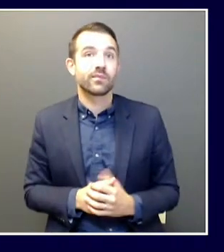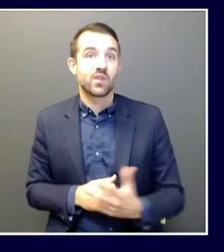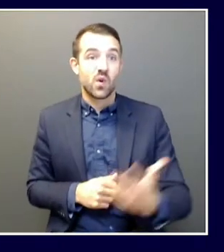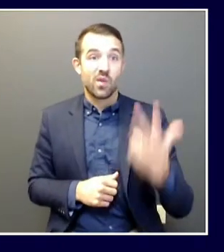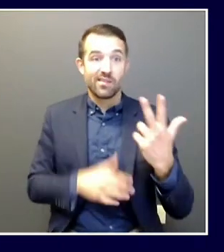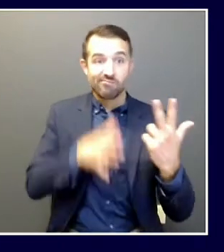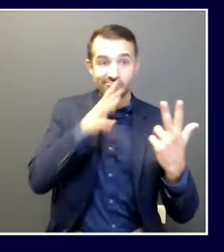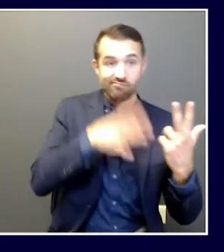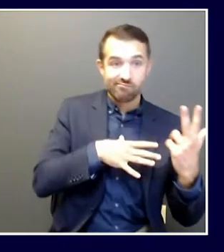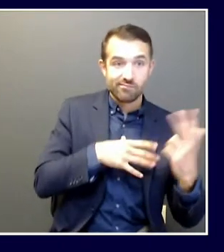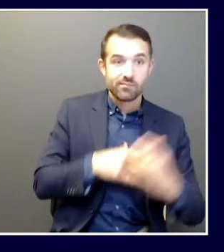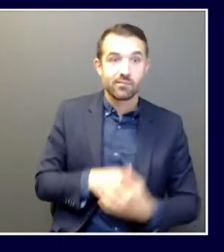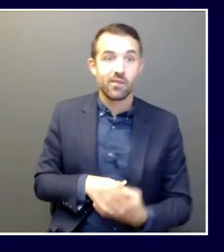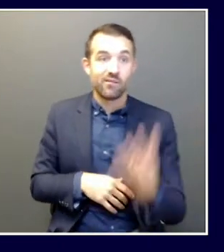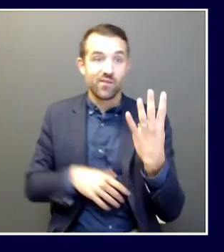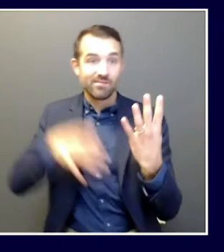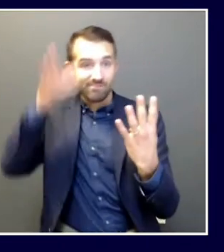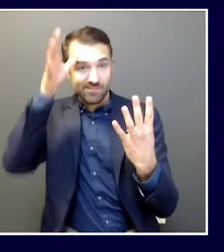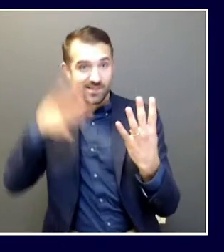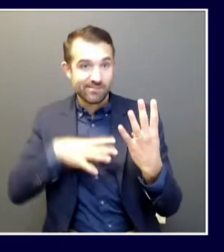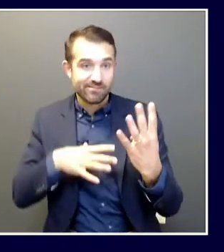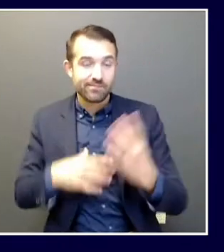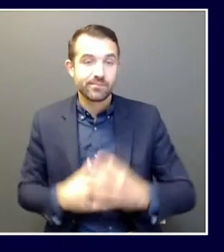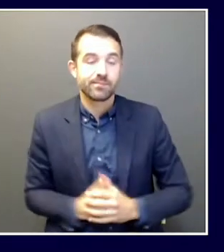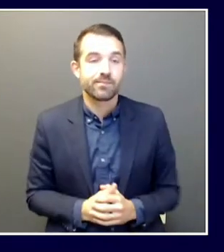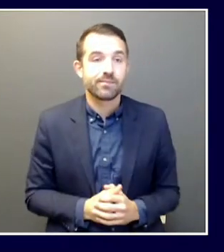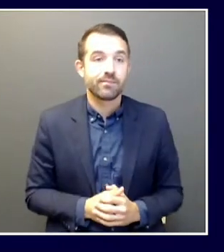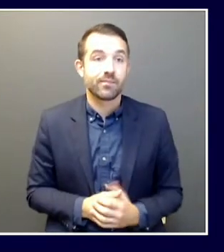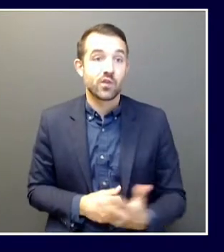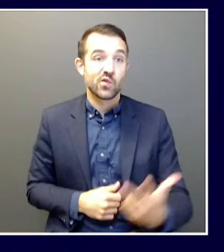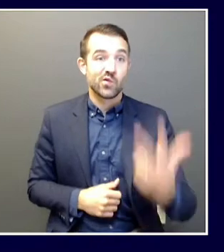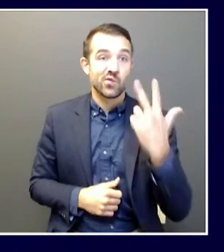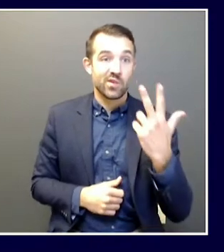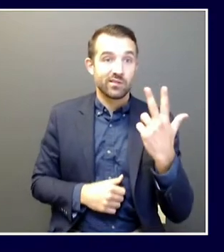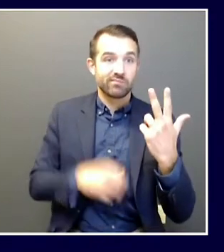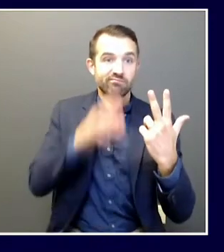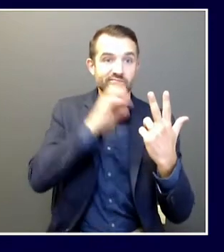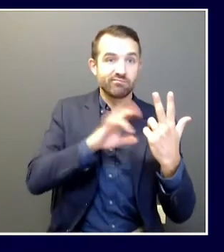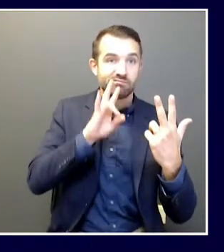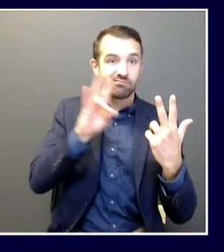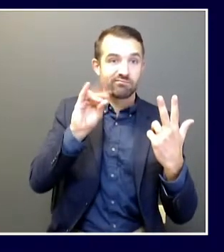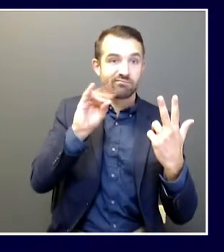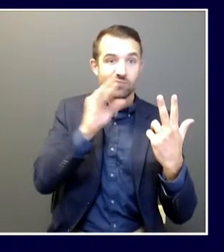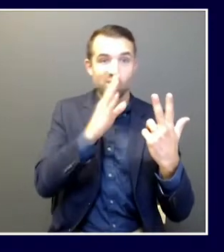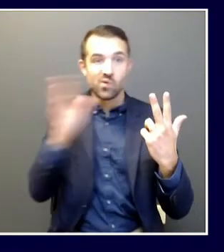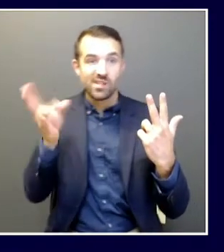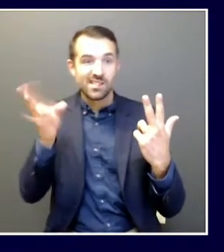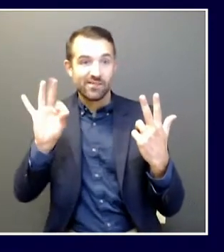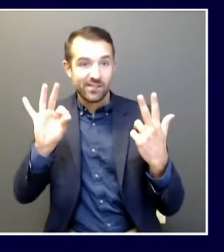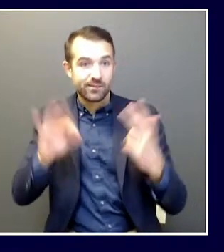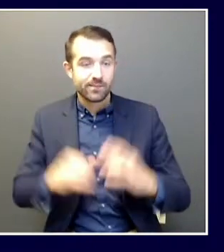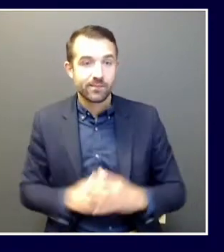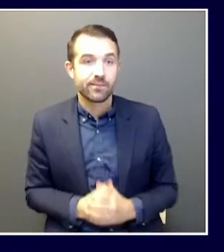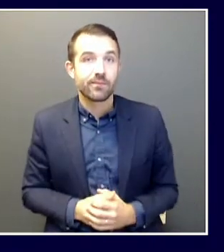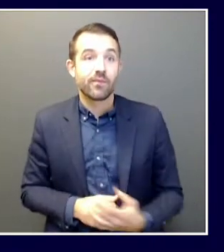men. 3 were between the ages of 70 and 79, and 4 were in their